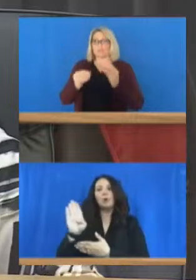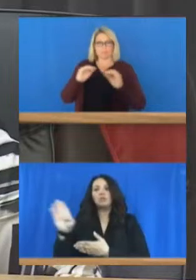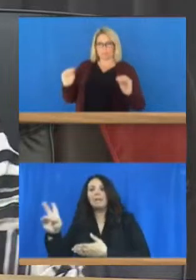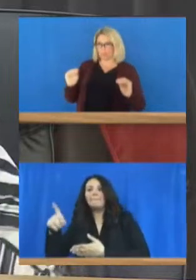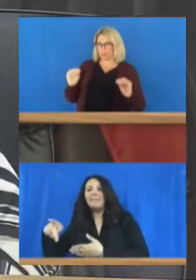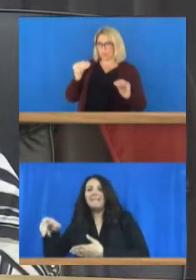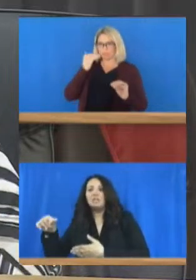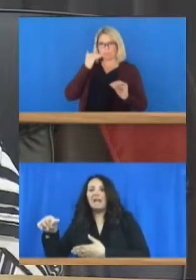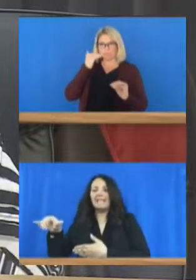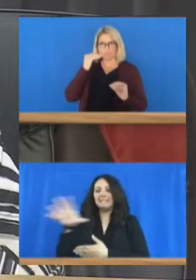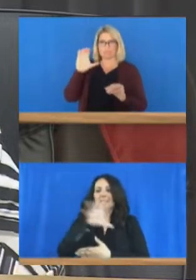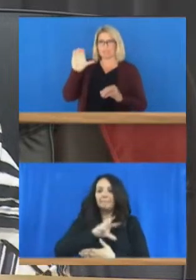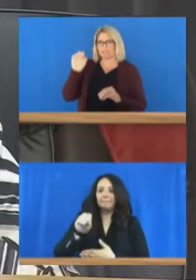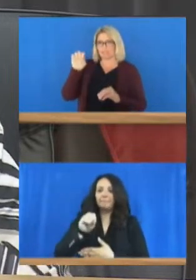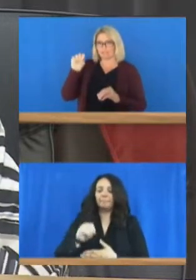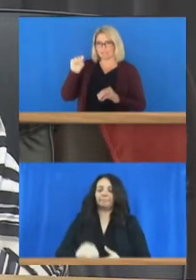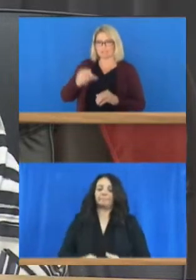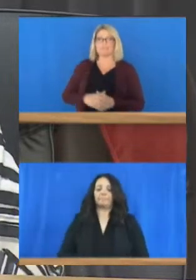is being done.